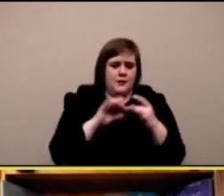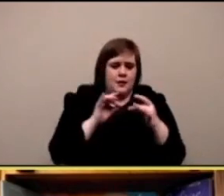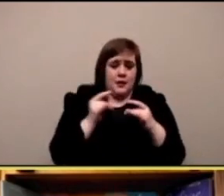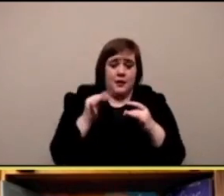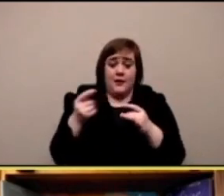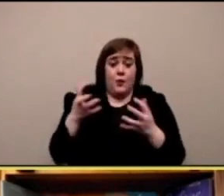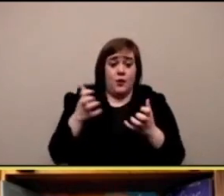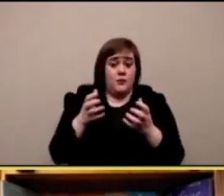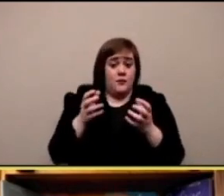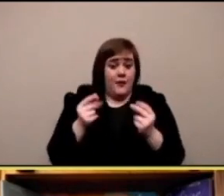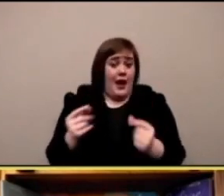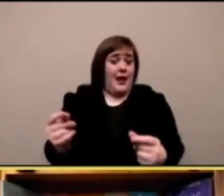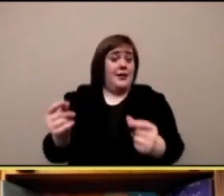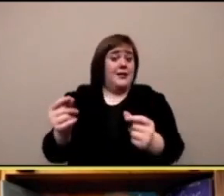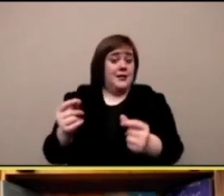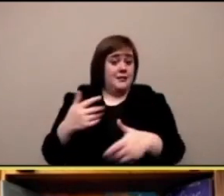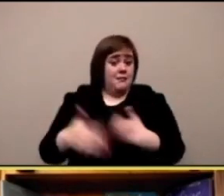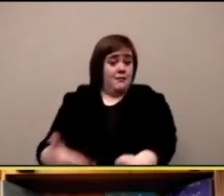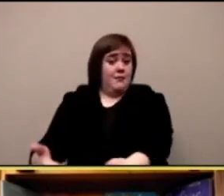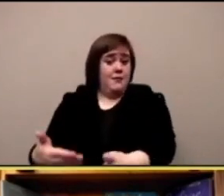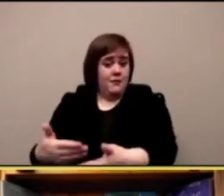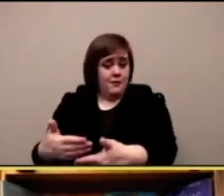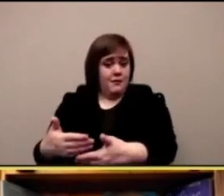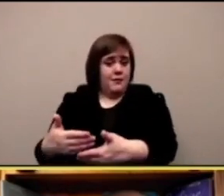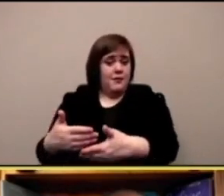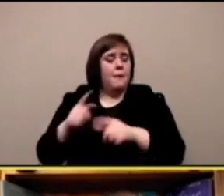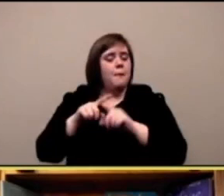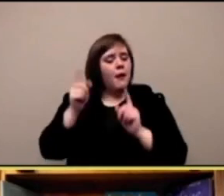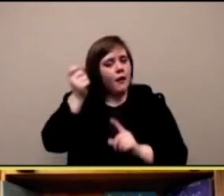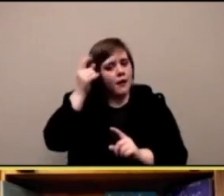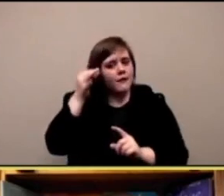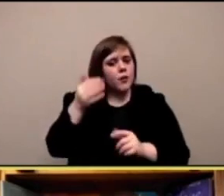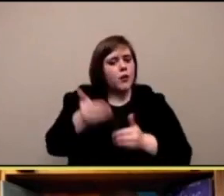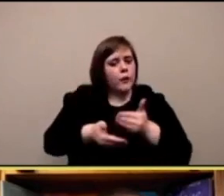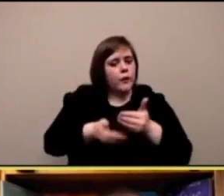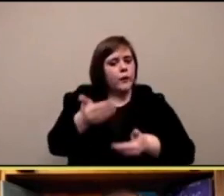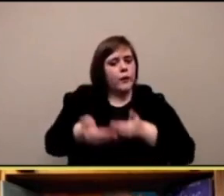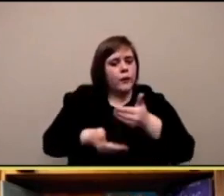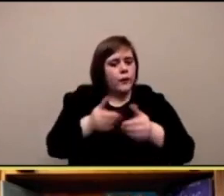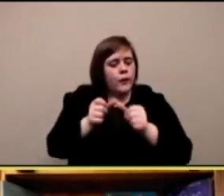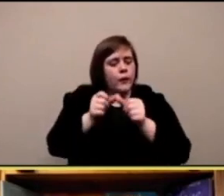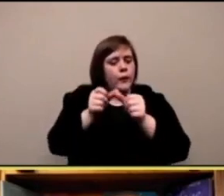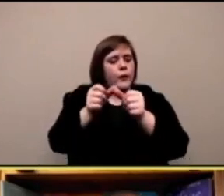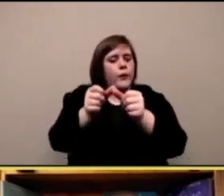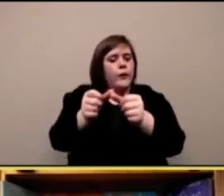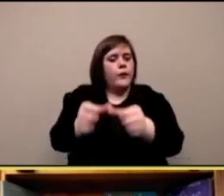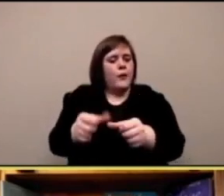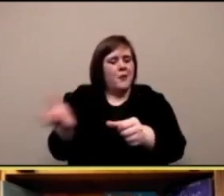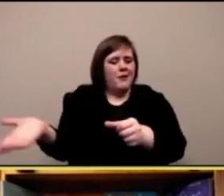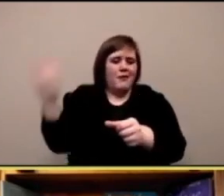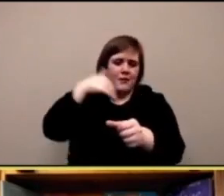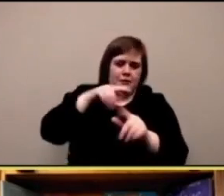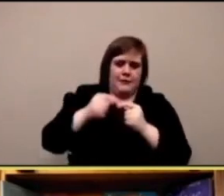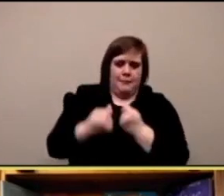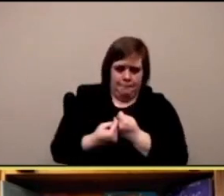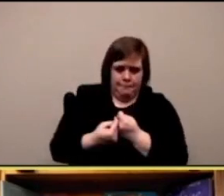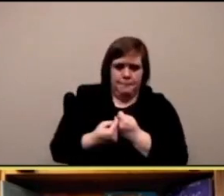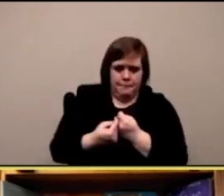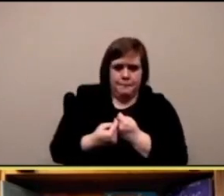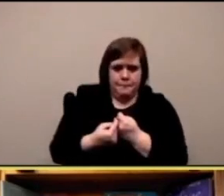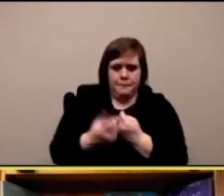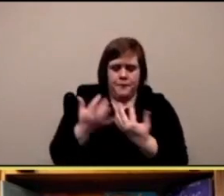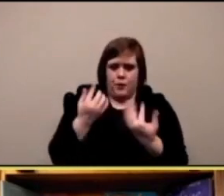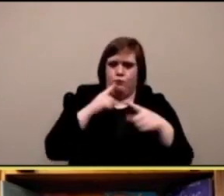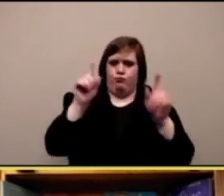fast, go alone. If you want to go far, go together and go in a team. So what I saw in